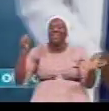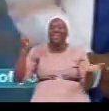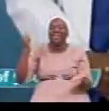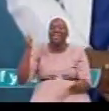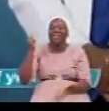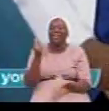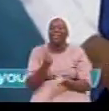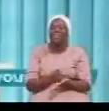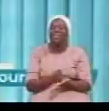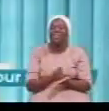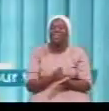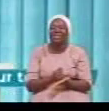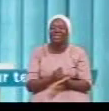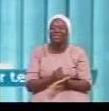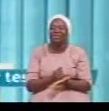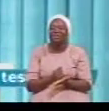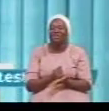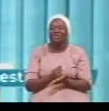What is our word tonight?